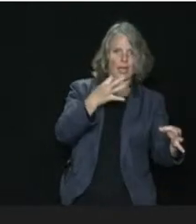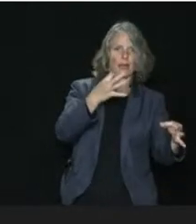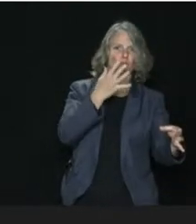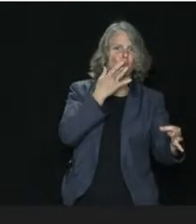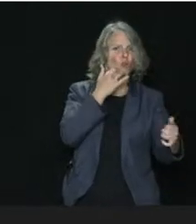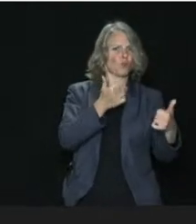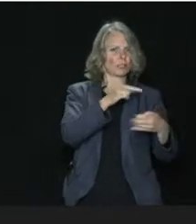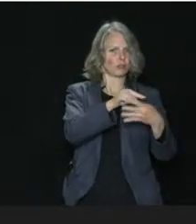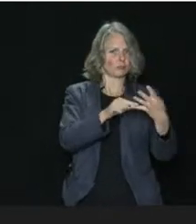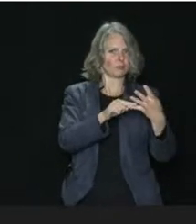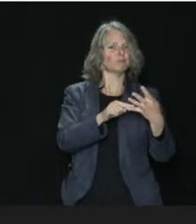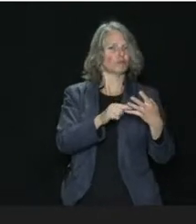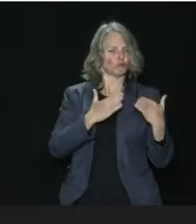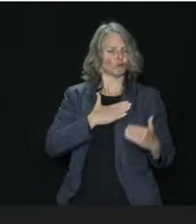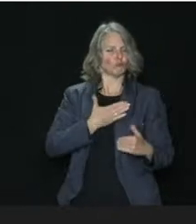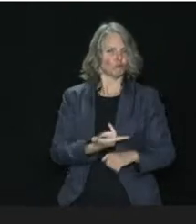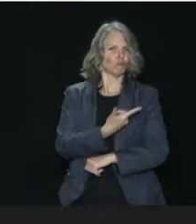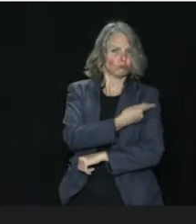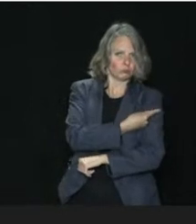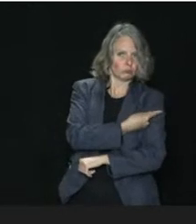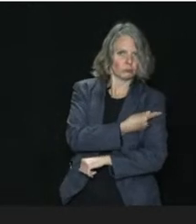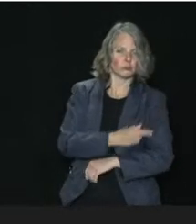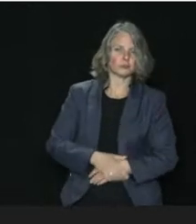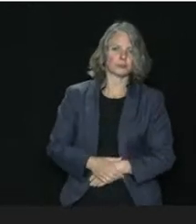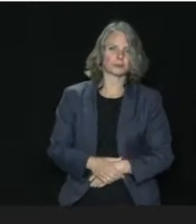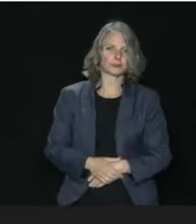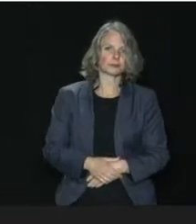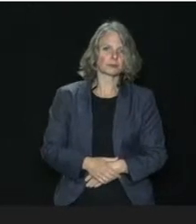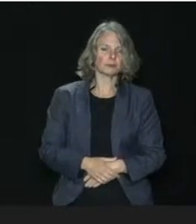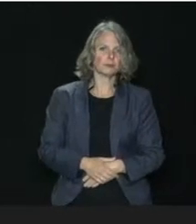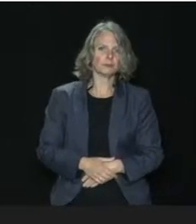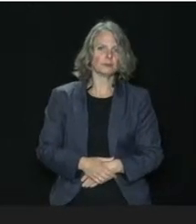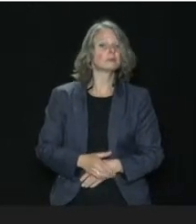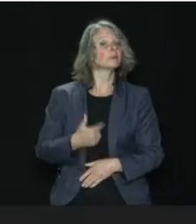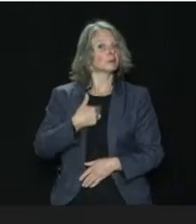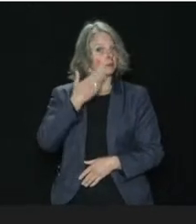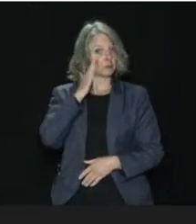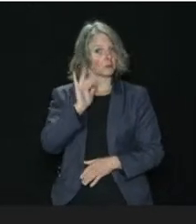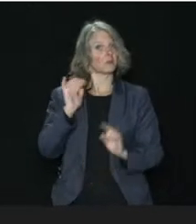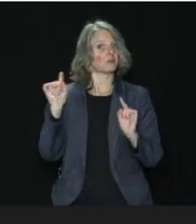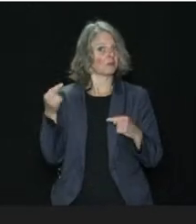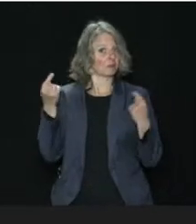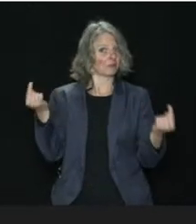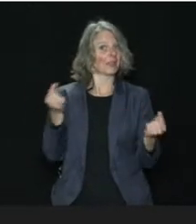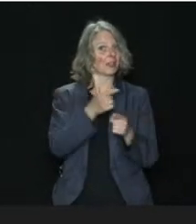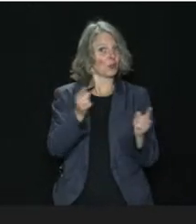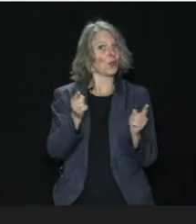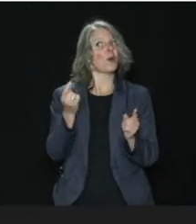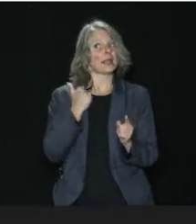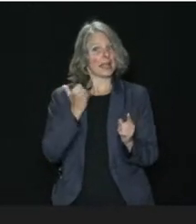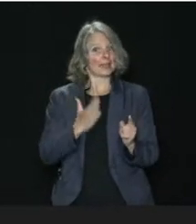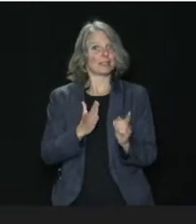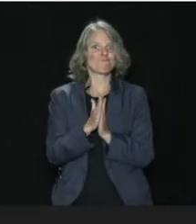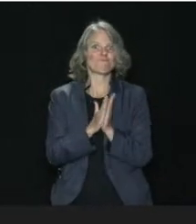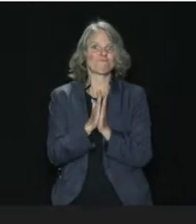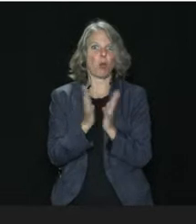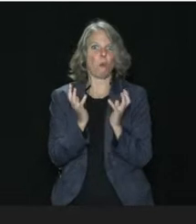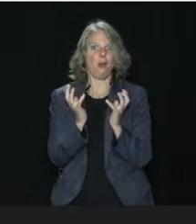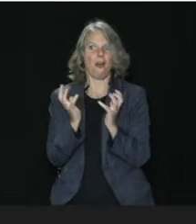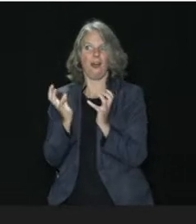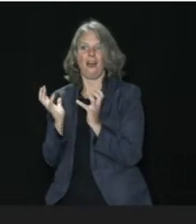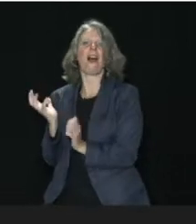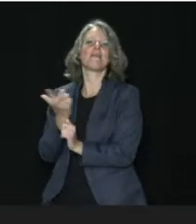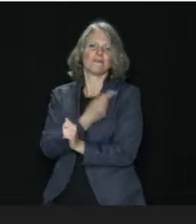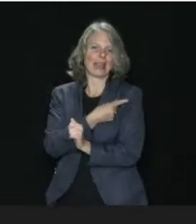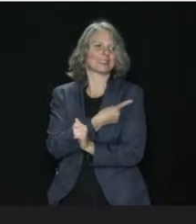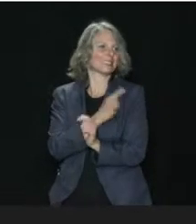them. And I do know that, you know, Canadians have been very enthusiastic about getting vaccinated and